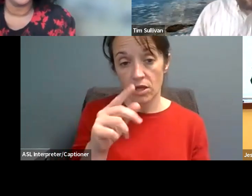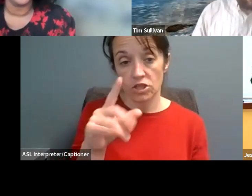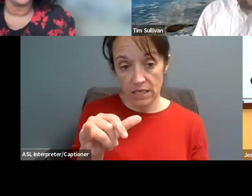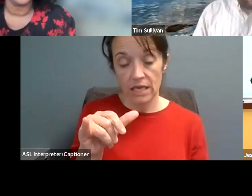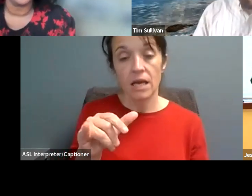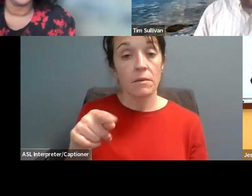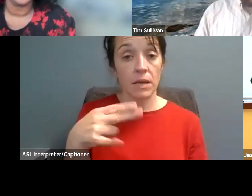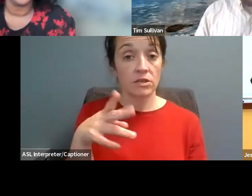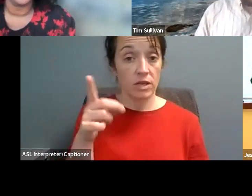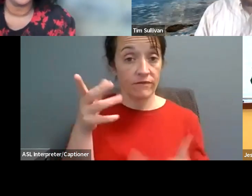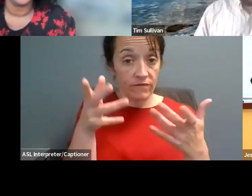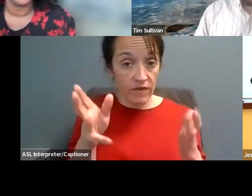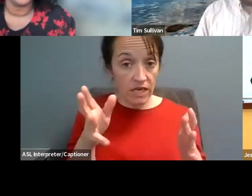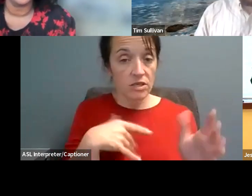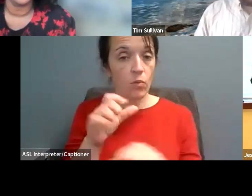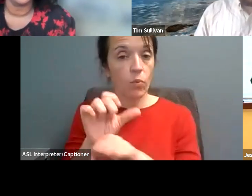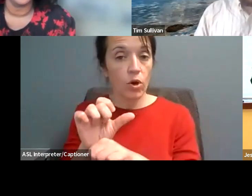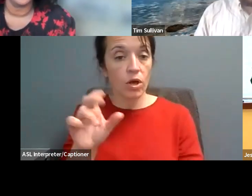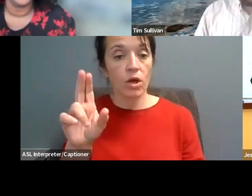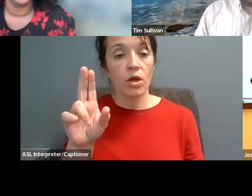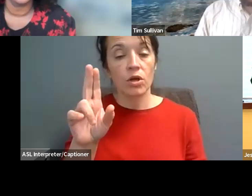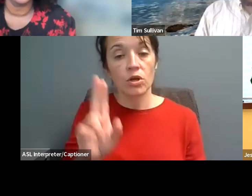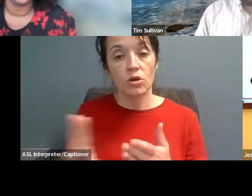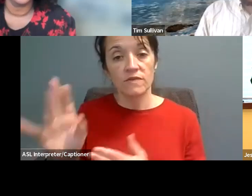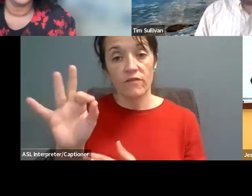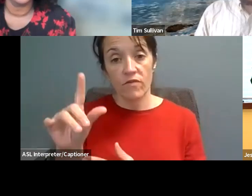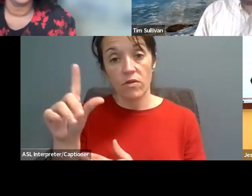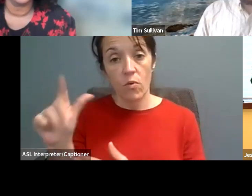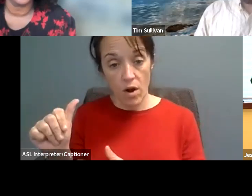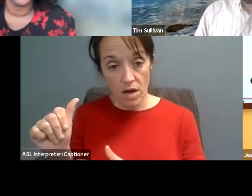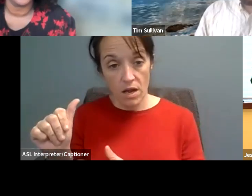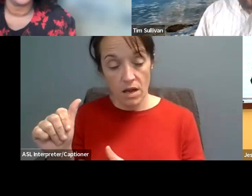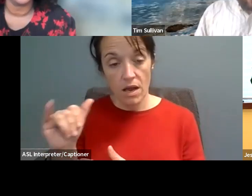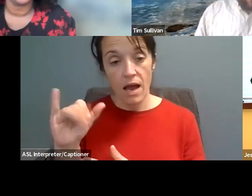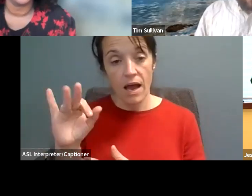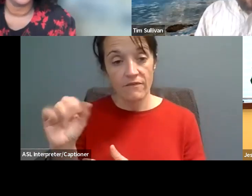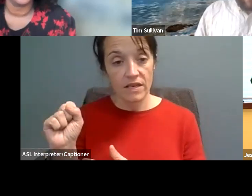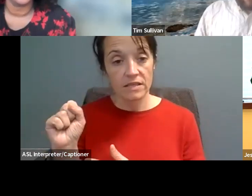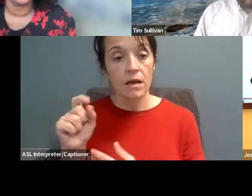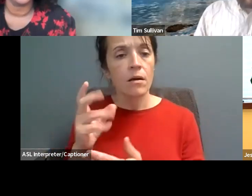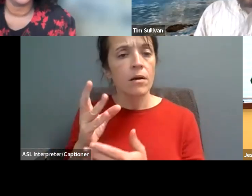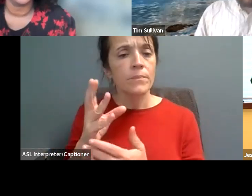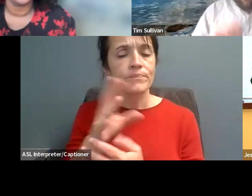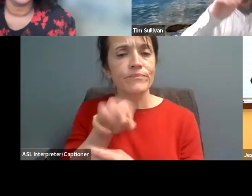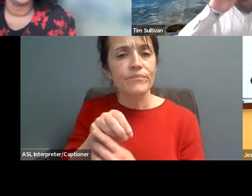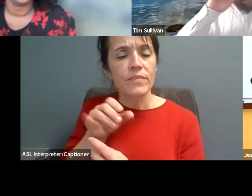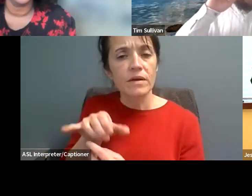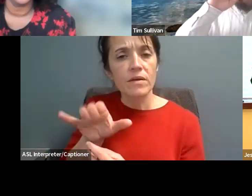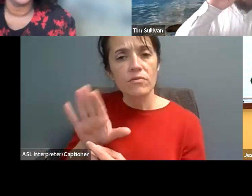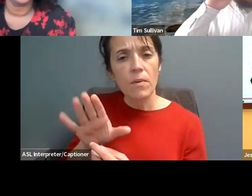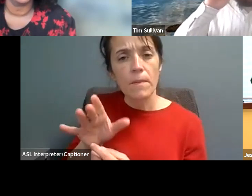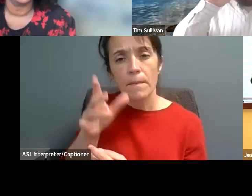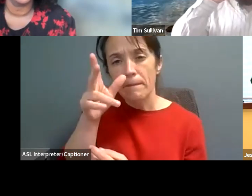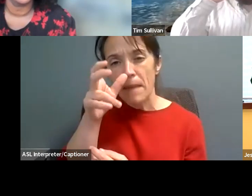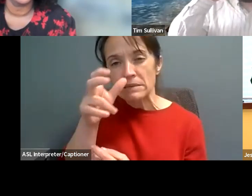I worked at the University of Florida in UF IFAS for about 10 years as part of the specialty crop pest management